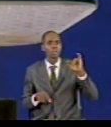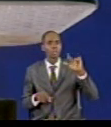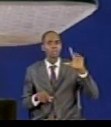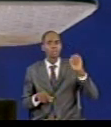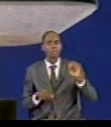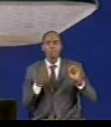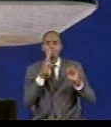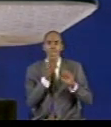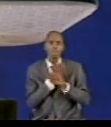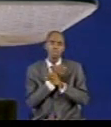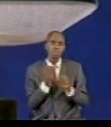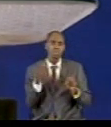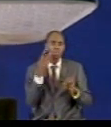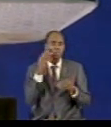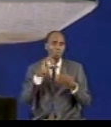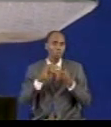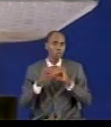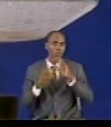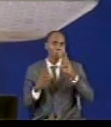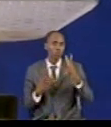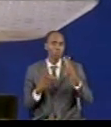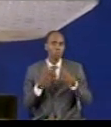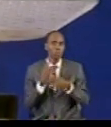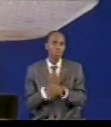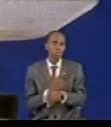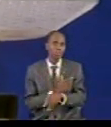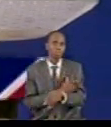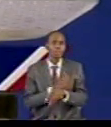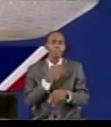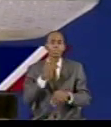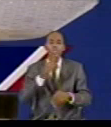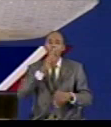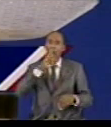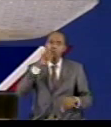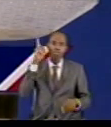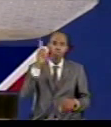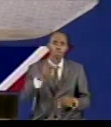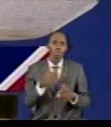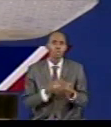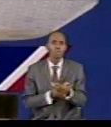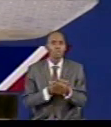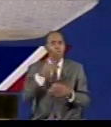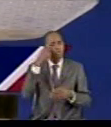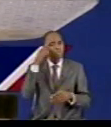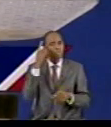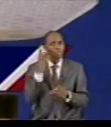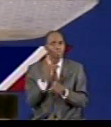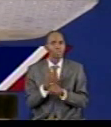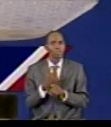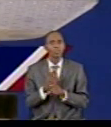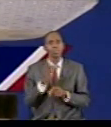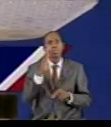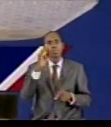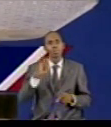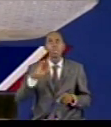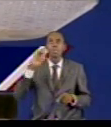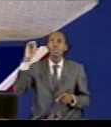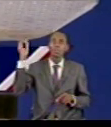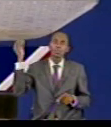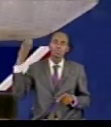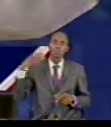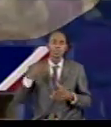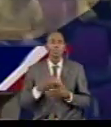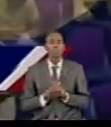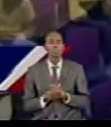Let's look at number two here. The sure gospel for justification by